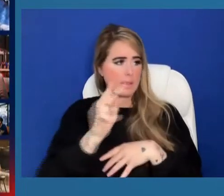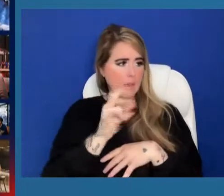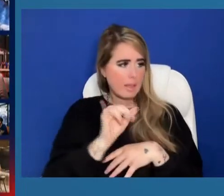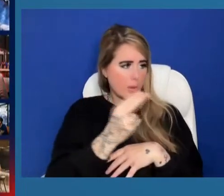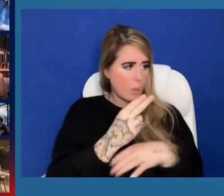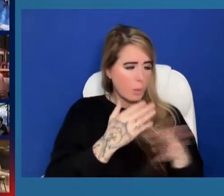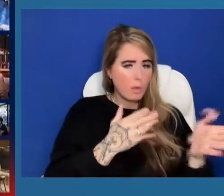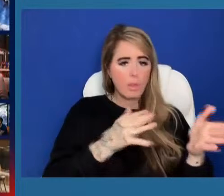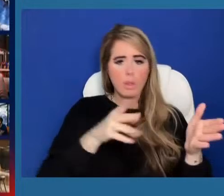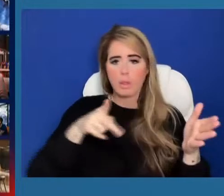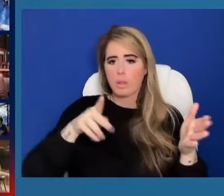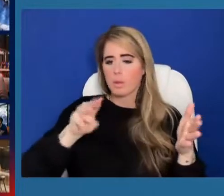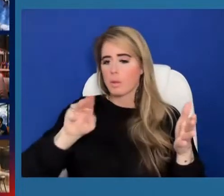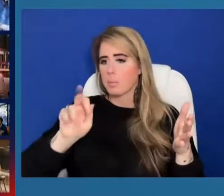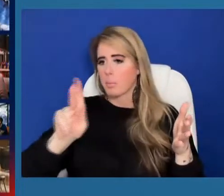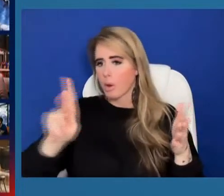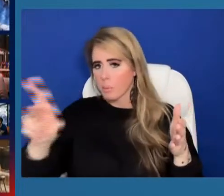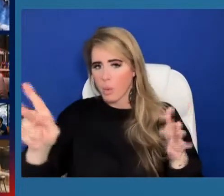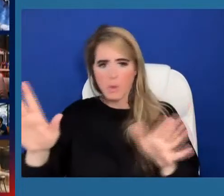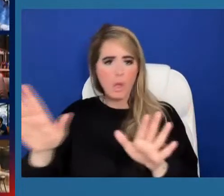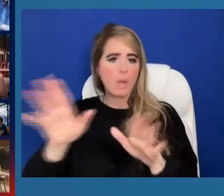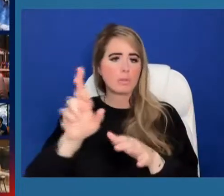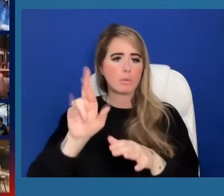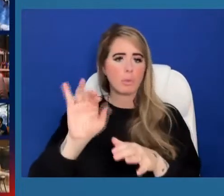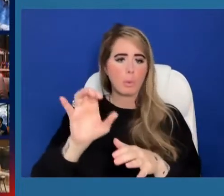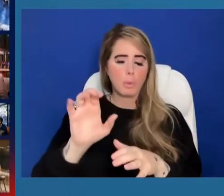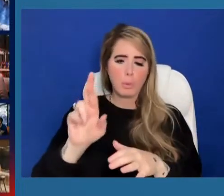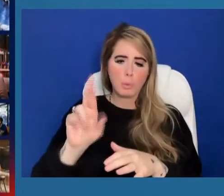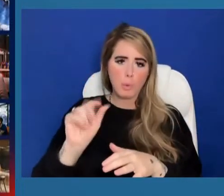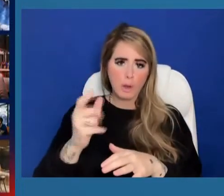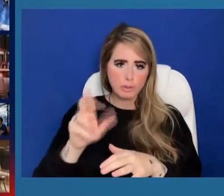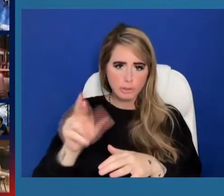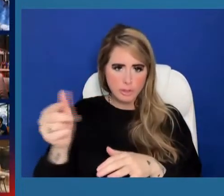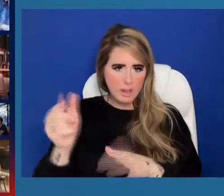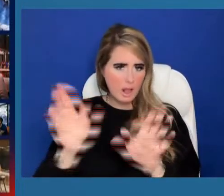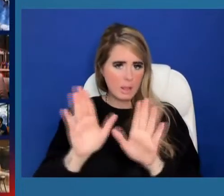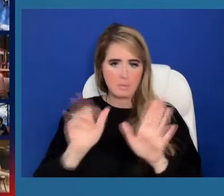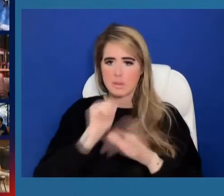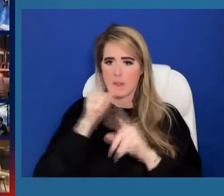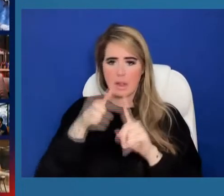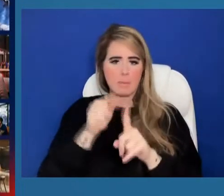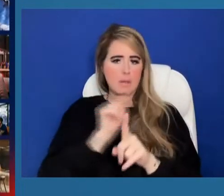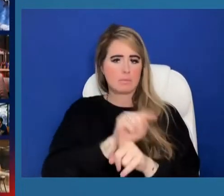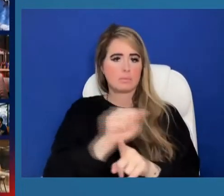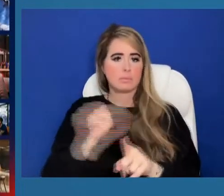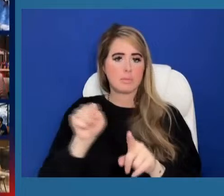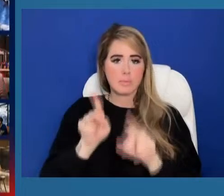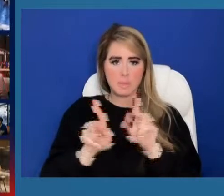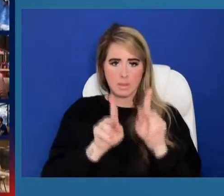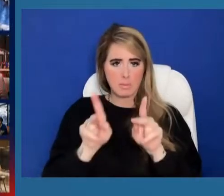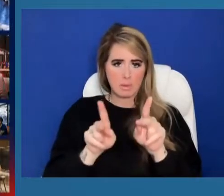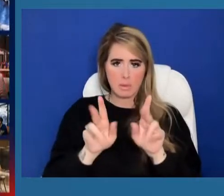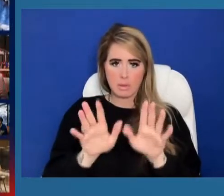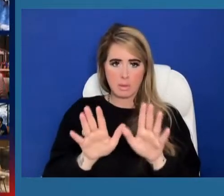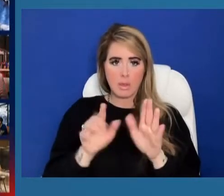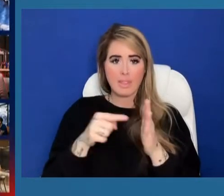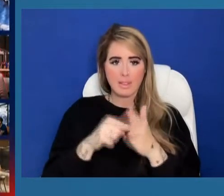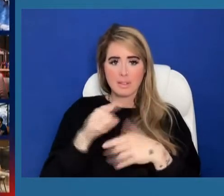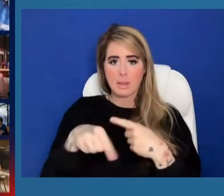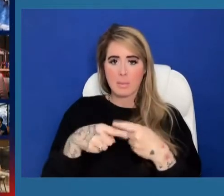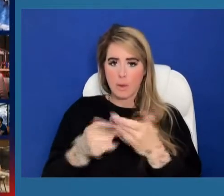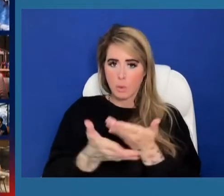Mark Polencars, Roger Goodell. Today is about you hard